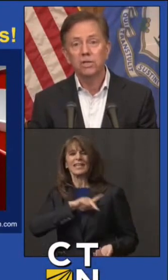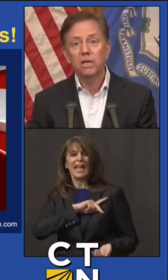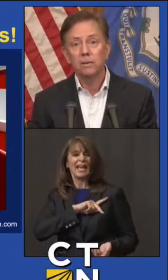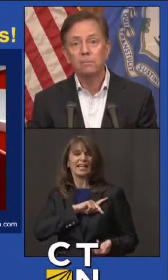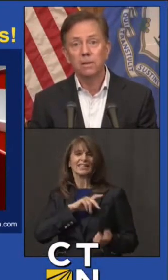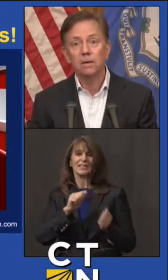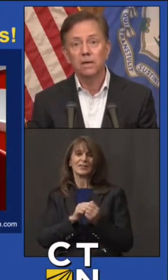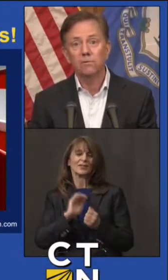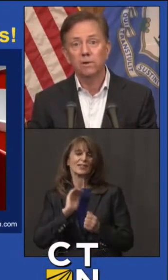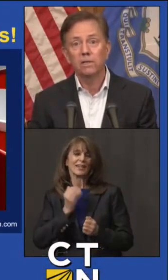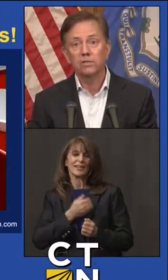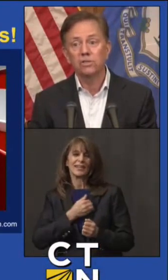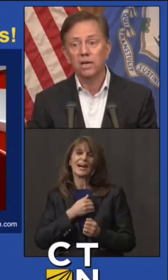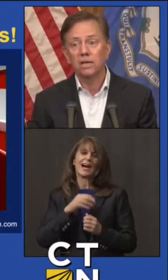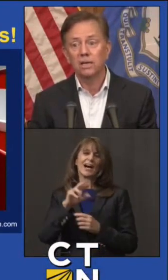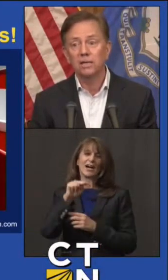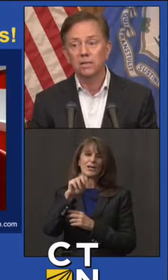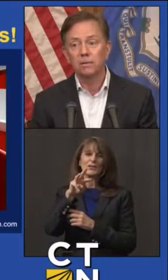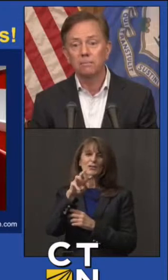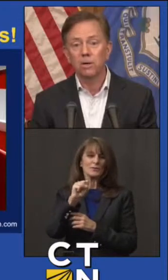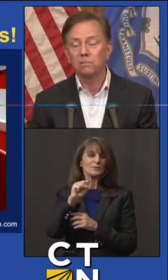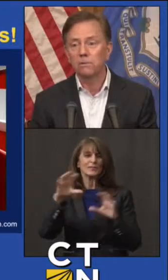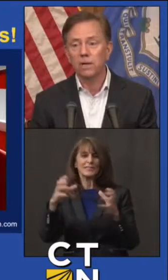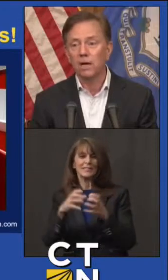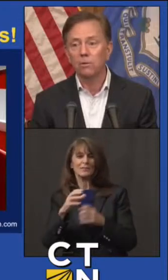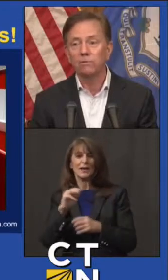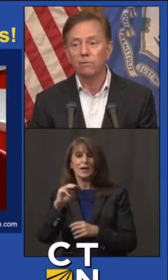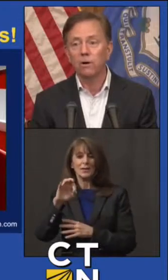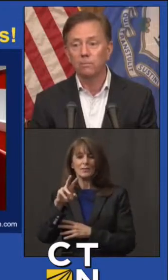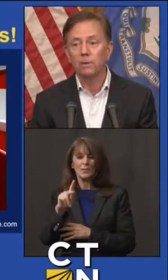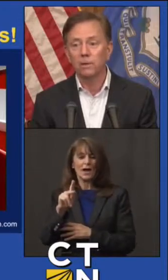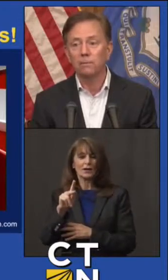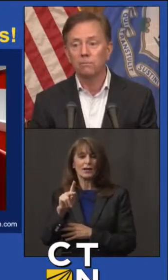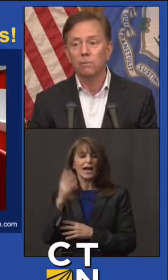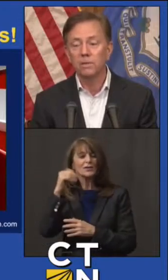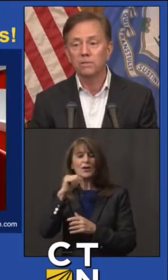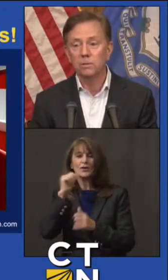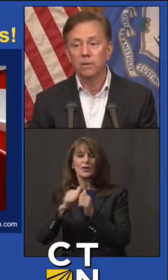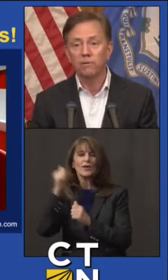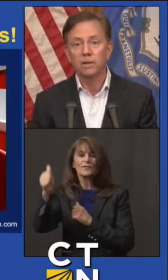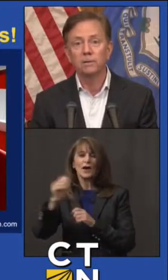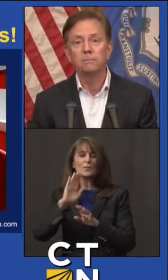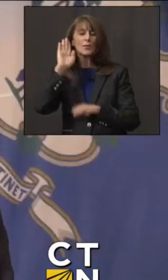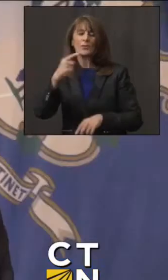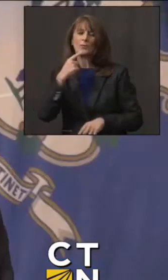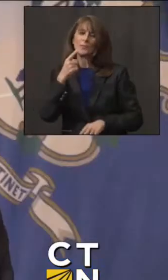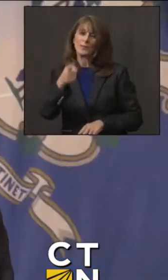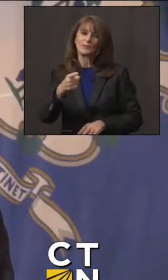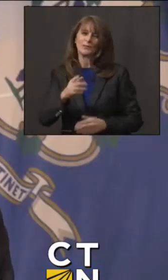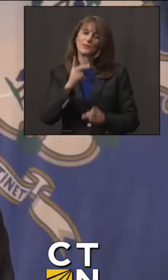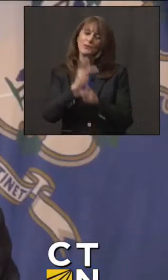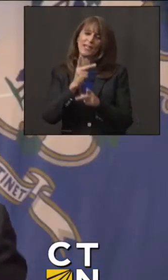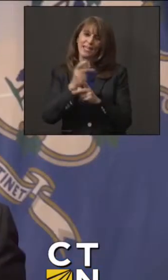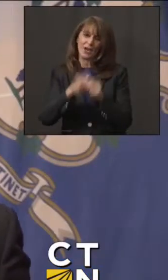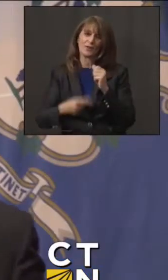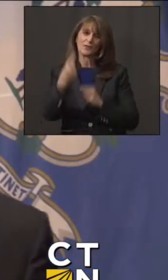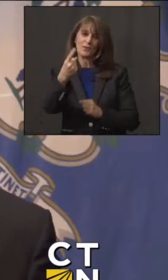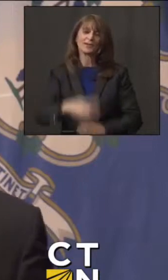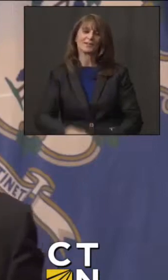media team covering the state. And Mark, you're not going far, but we'll miss you, my friend. Take care, everybody.